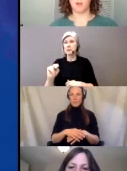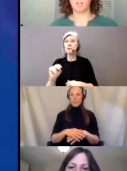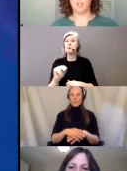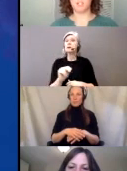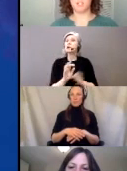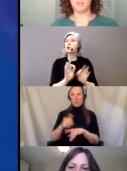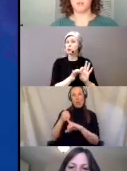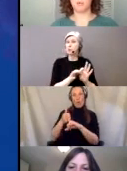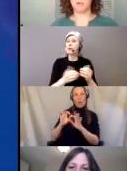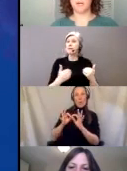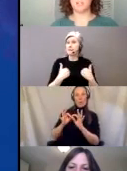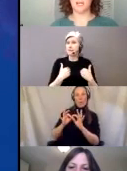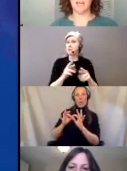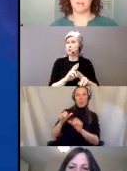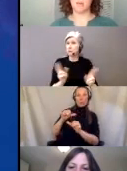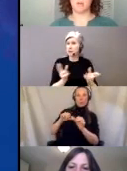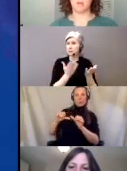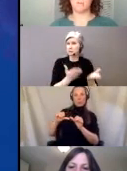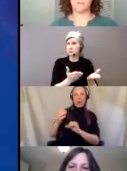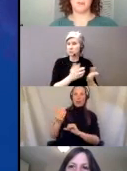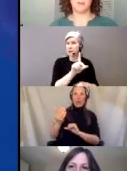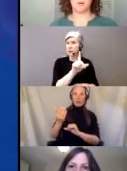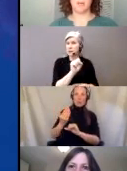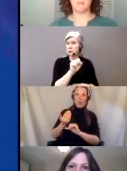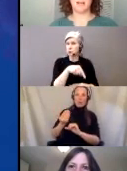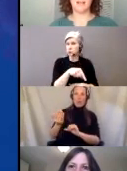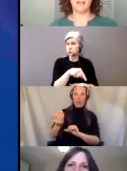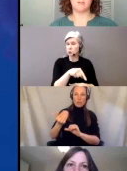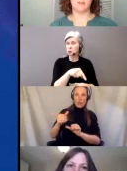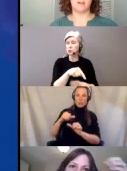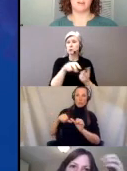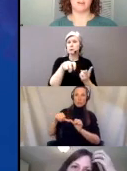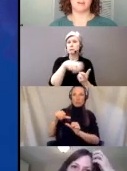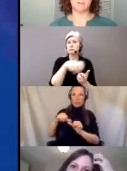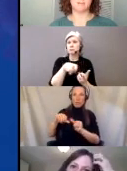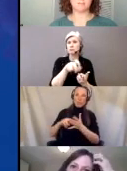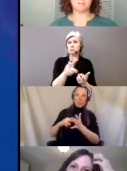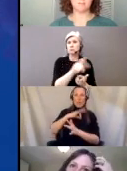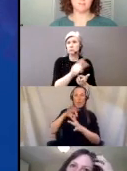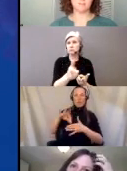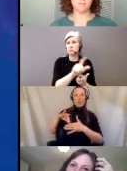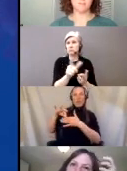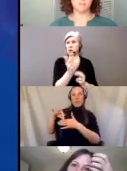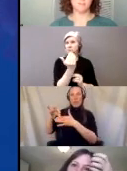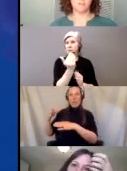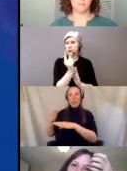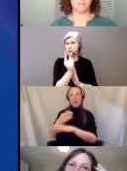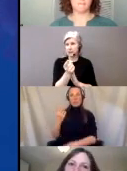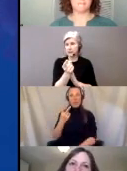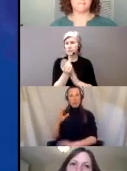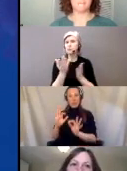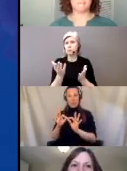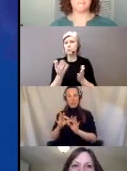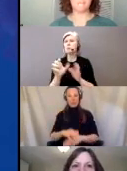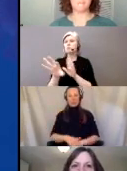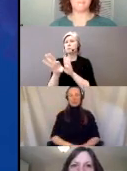French Sign Language, Quebec Sign Language. They will switch every 15 minutes. Please do pin the interpreter on your screen. In a few minutes,